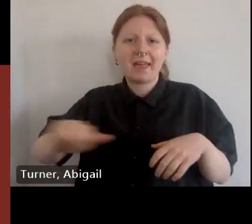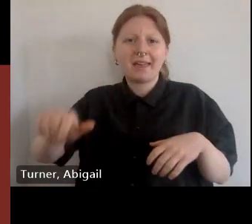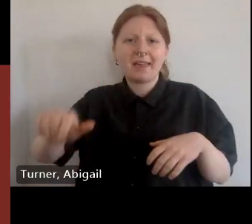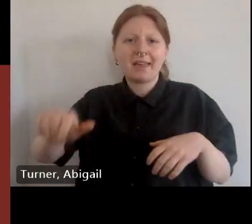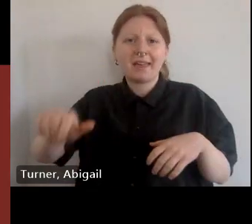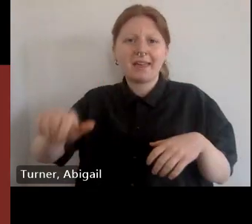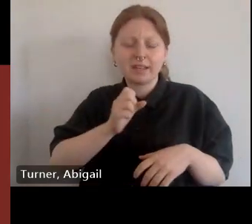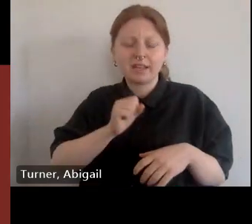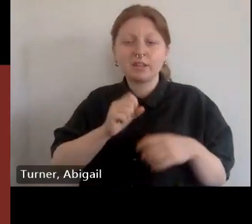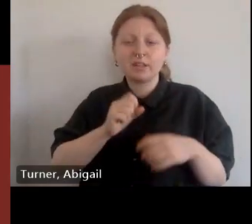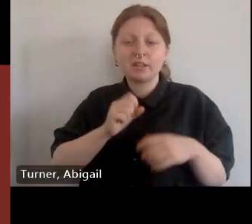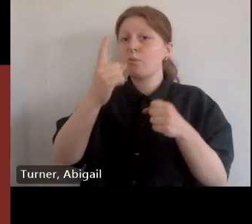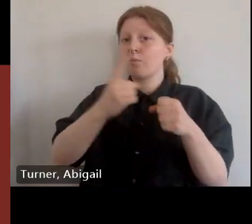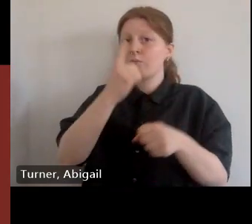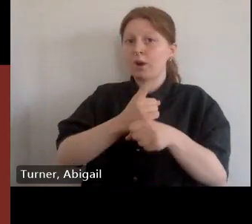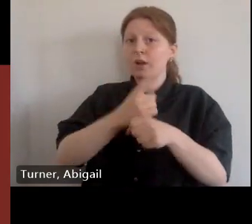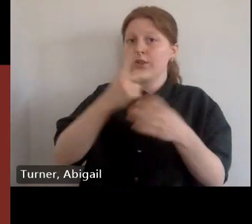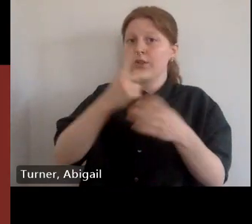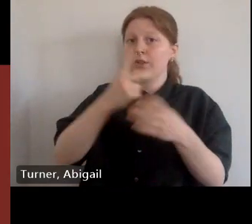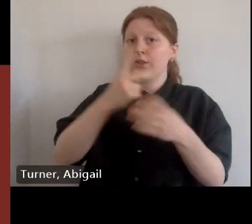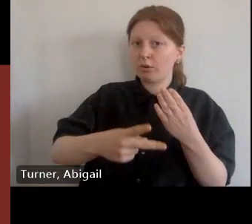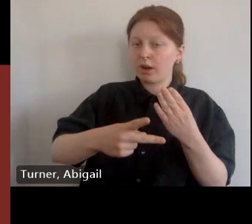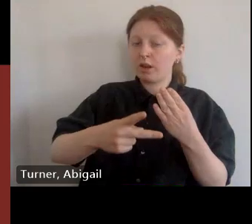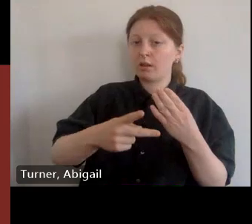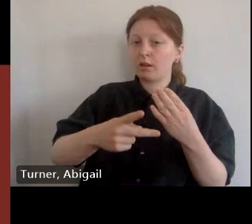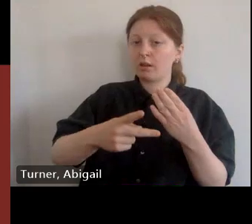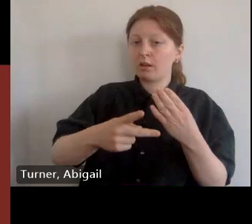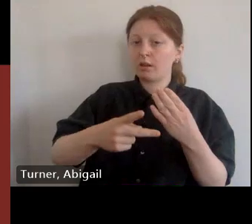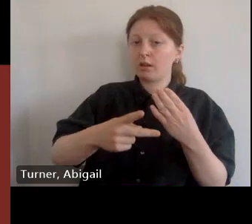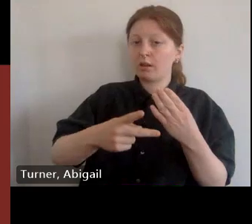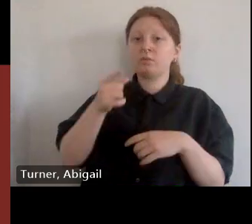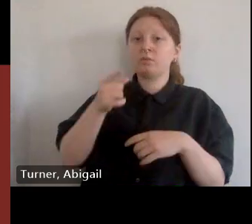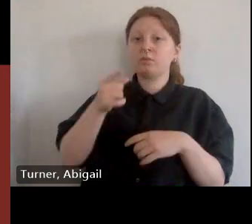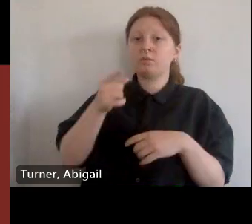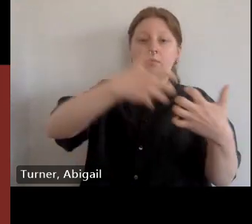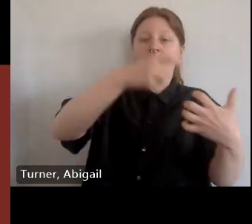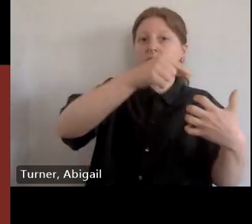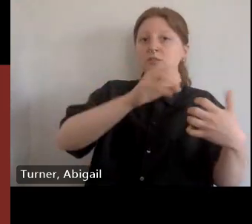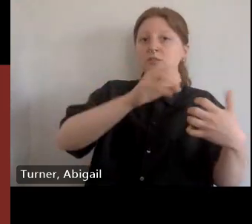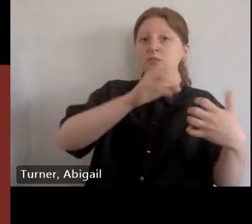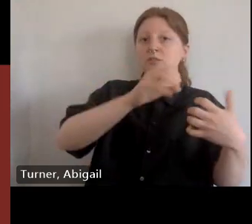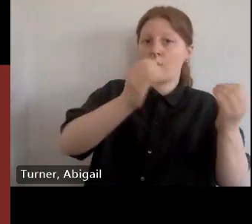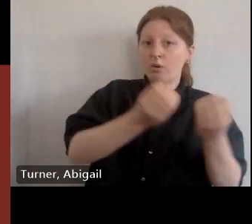matched with a conservation organization in the DMV area.